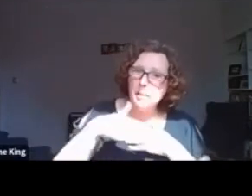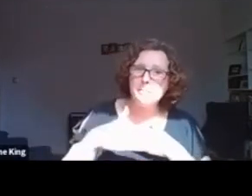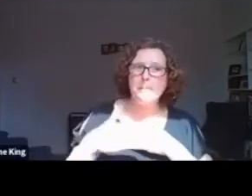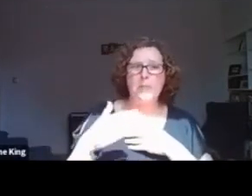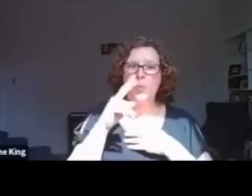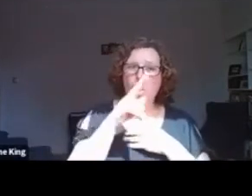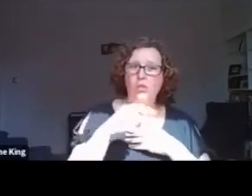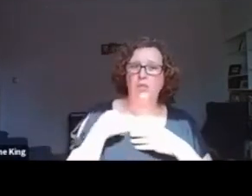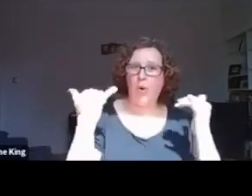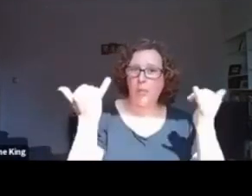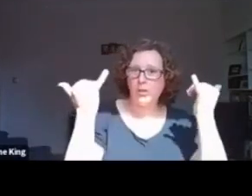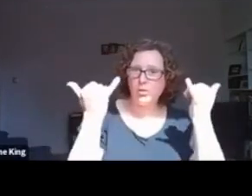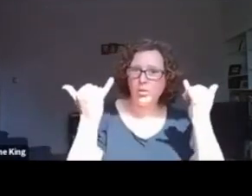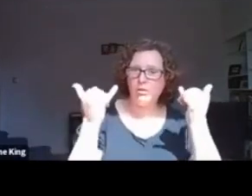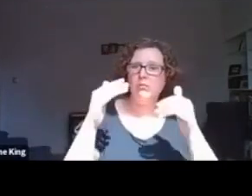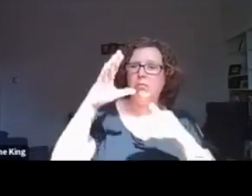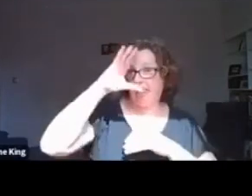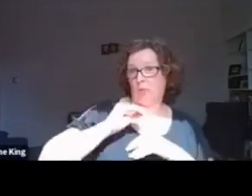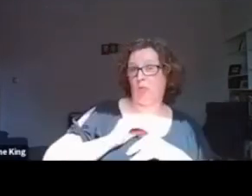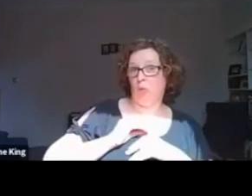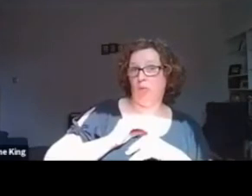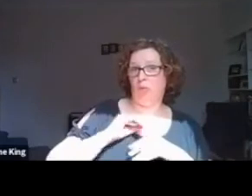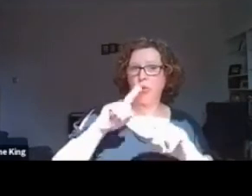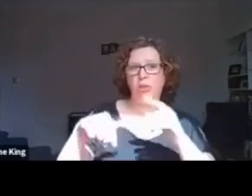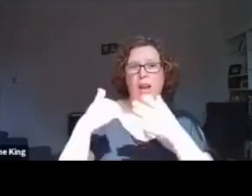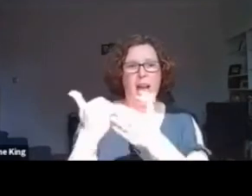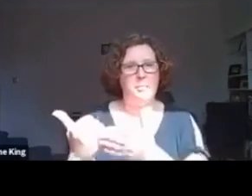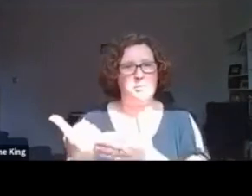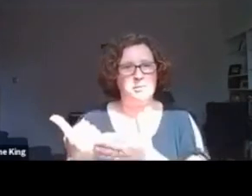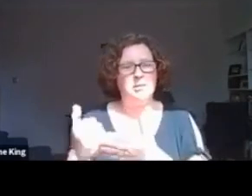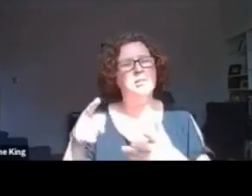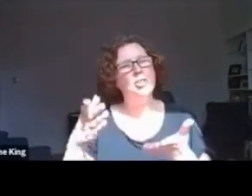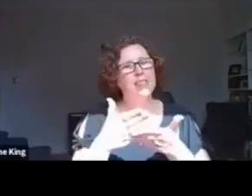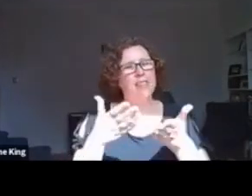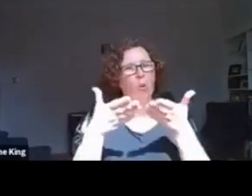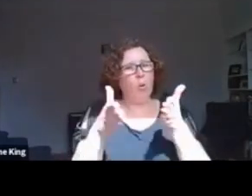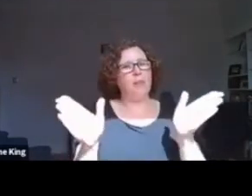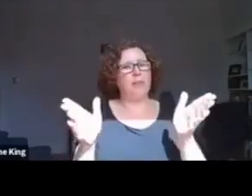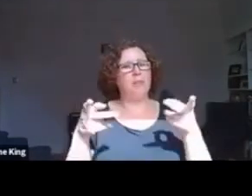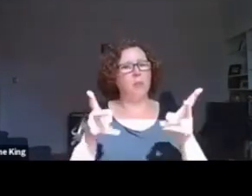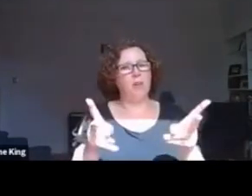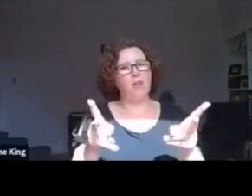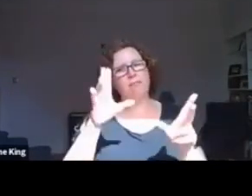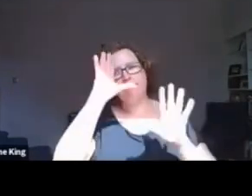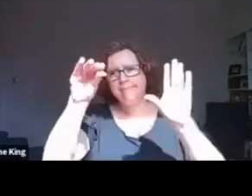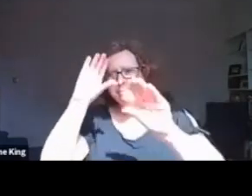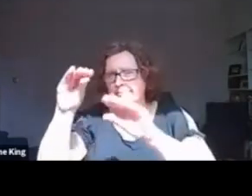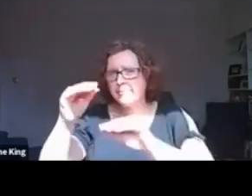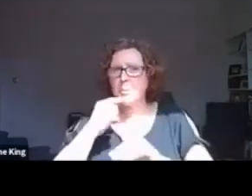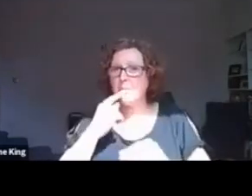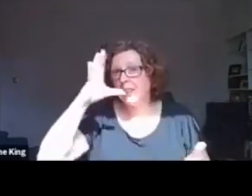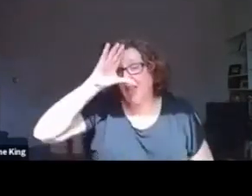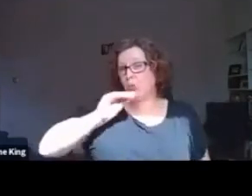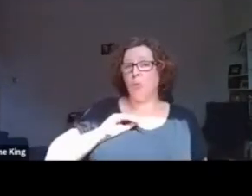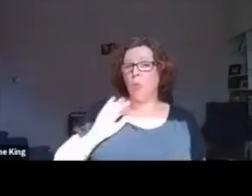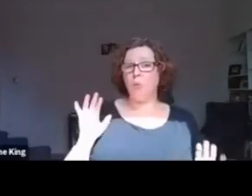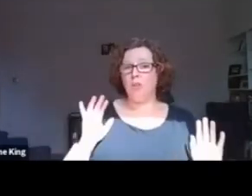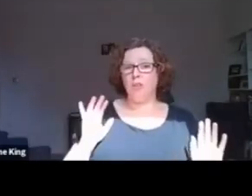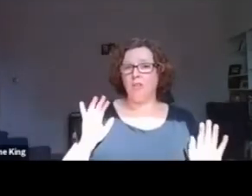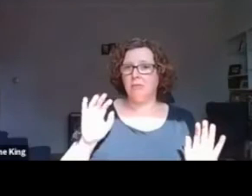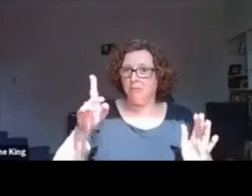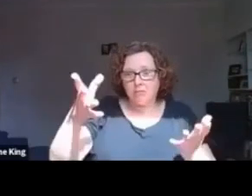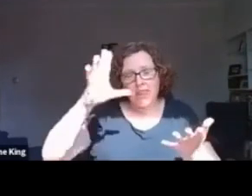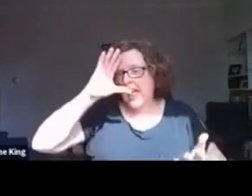help. So hopefully that's a sort of like open statement where people can kind of like reach out, and